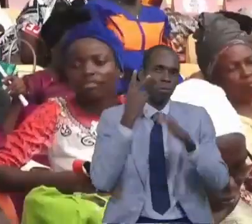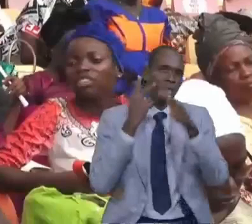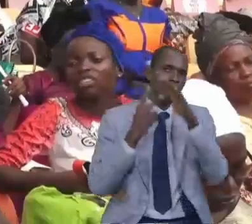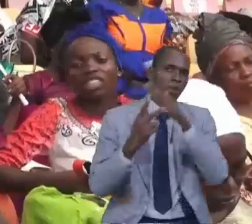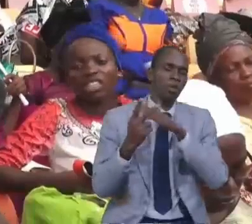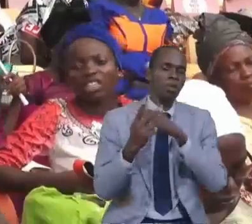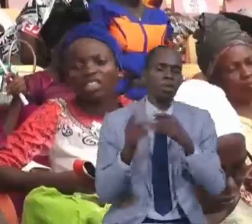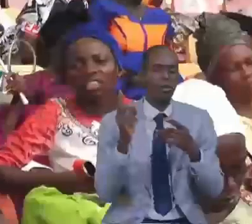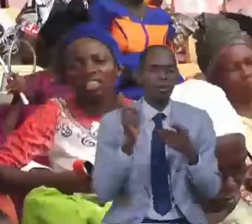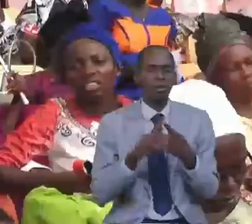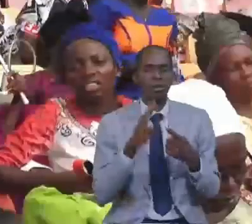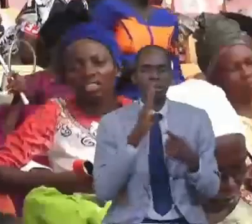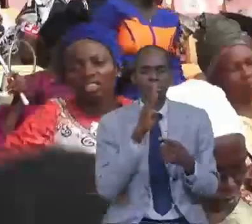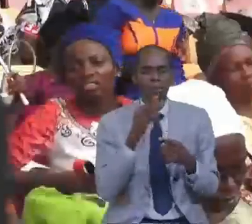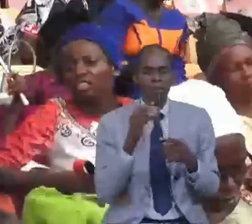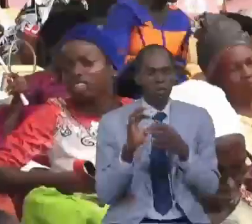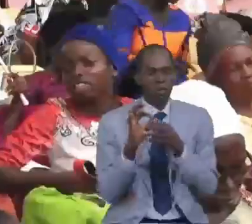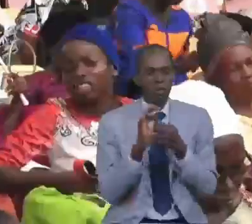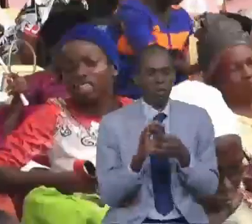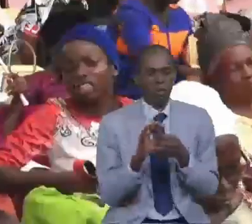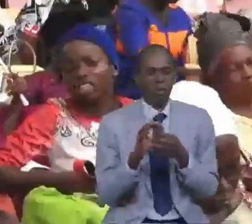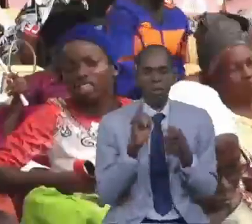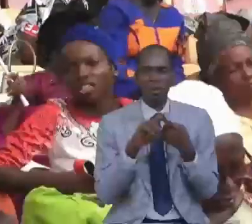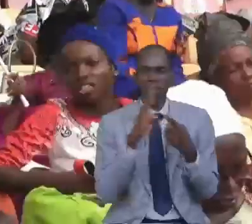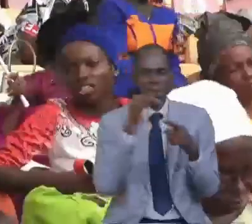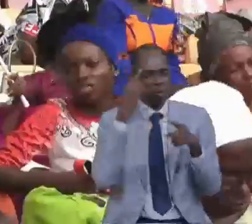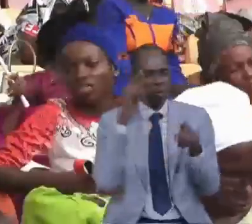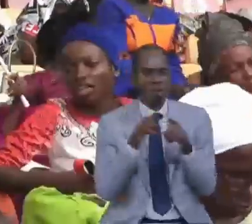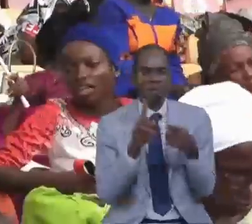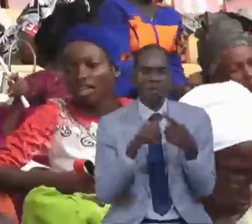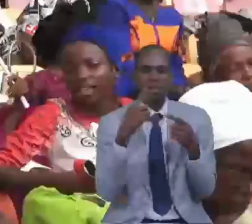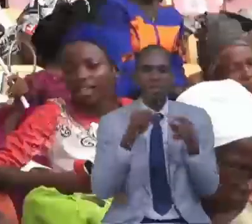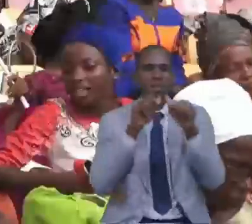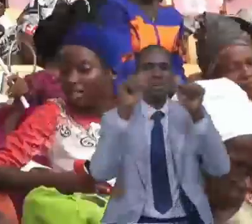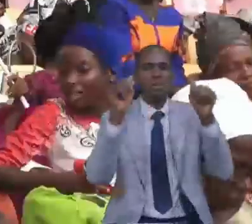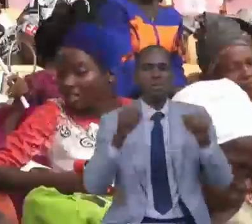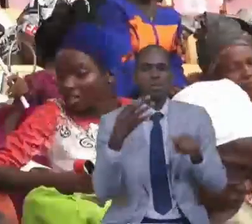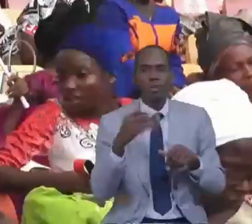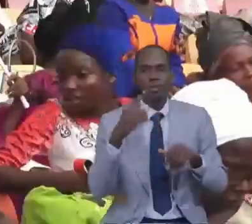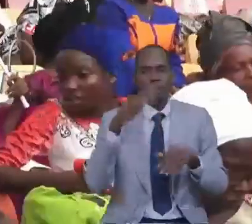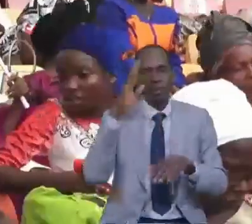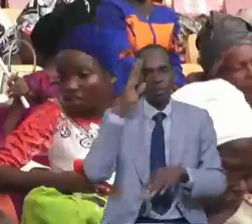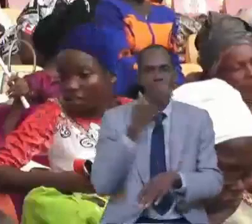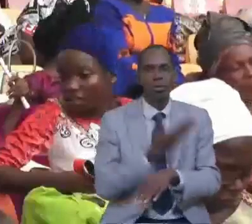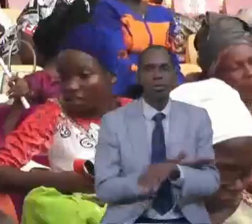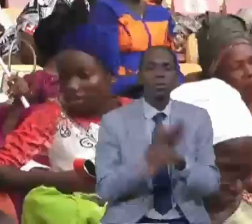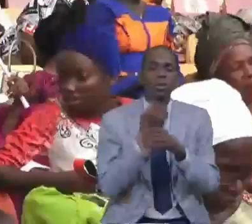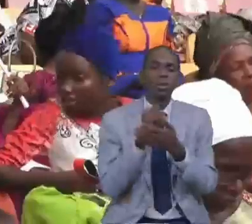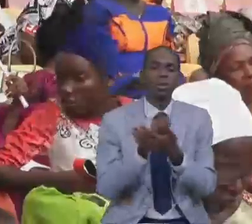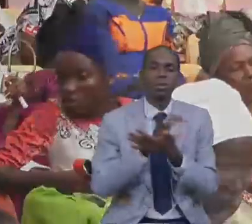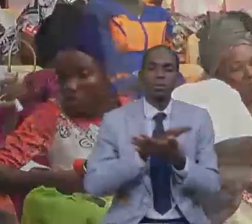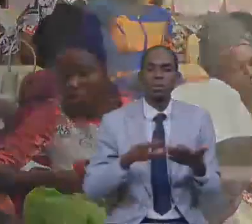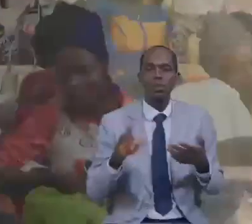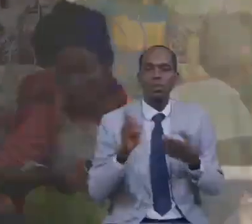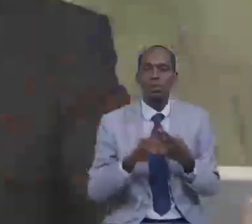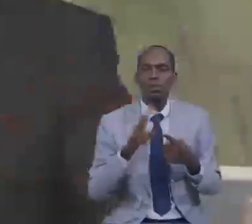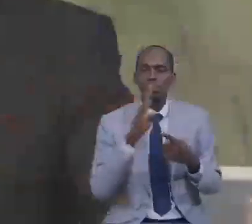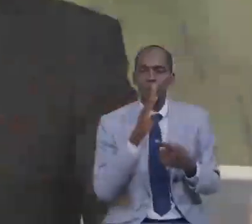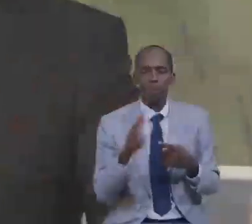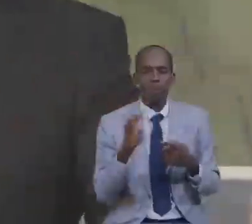Sanctification, to be conformed to the image of his son, that the life we